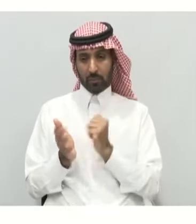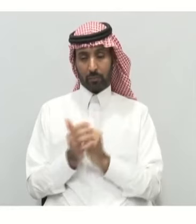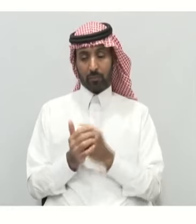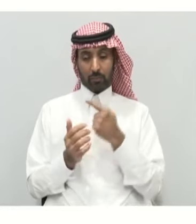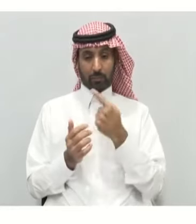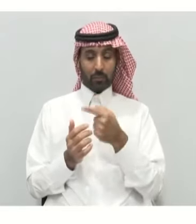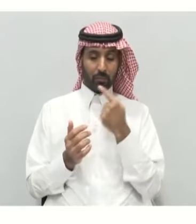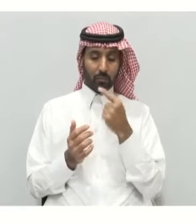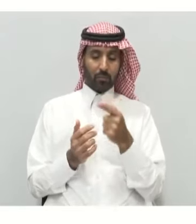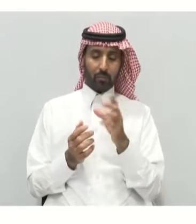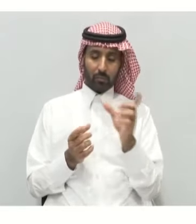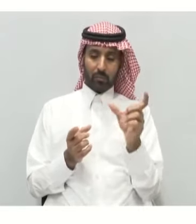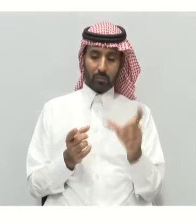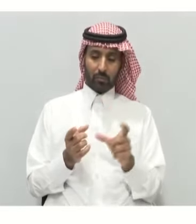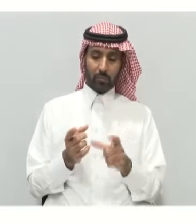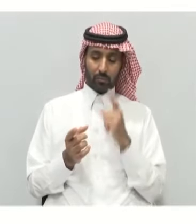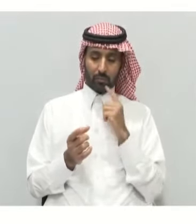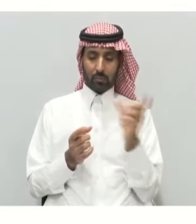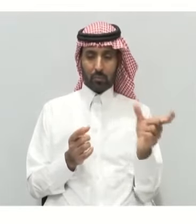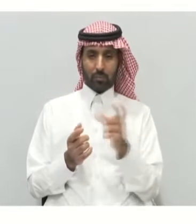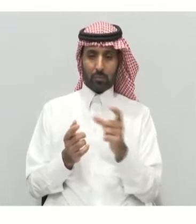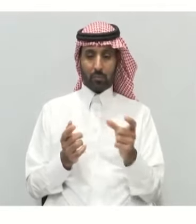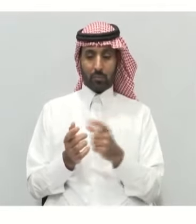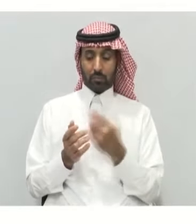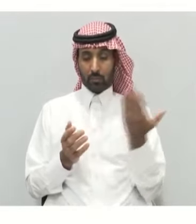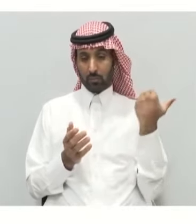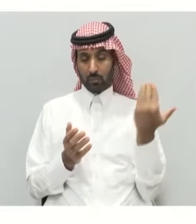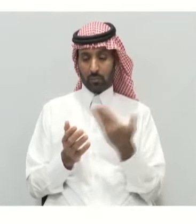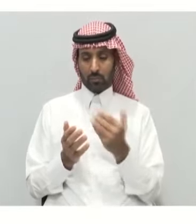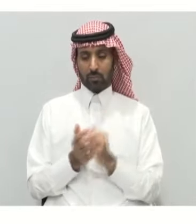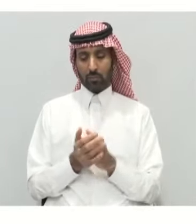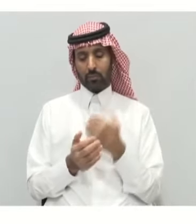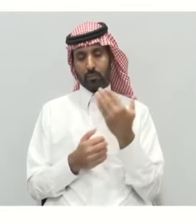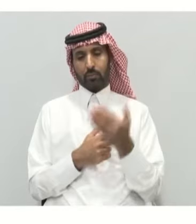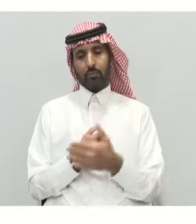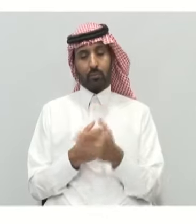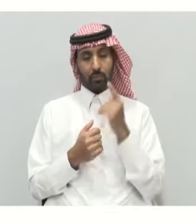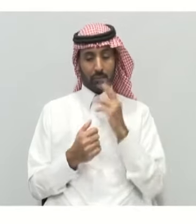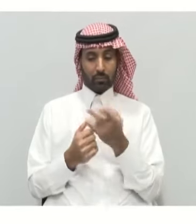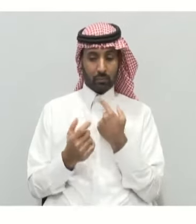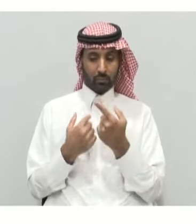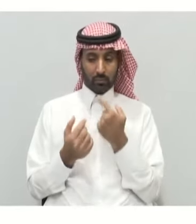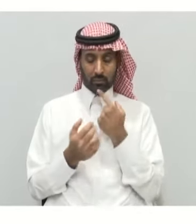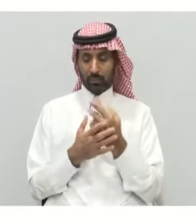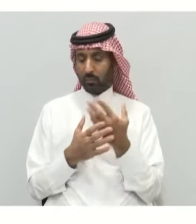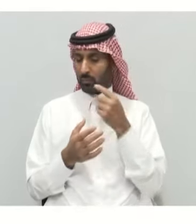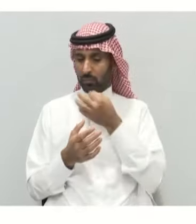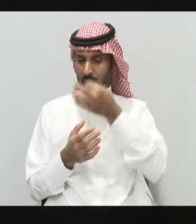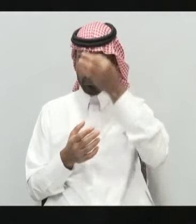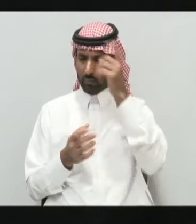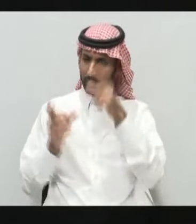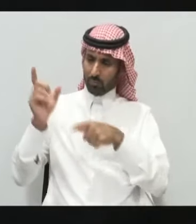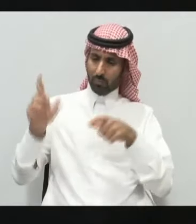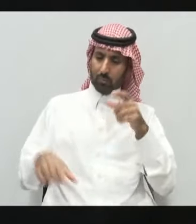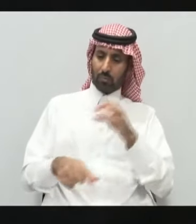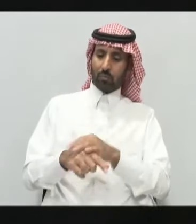We talked or we make sentences like this in the last lesson. And also, we have talked about description of people. When we